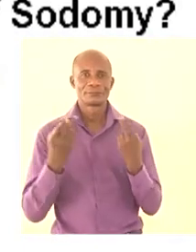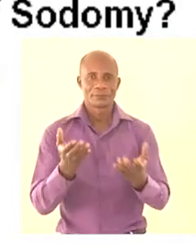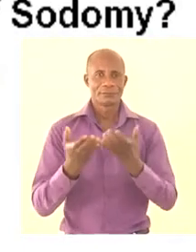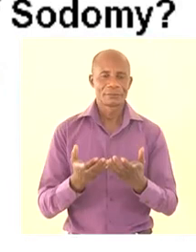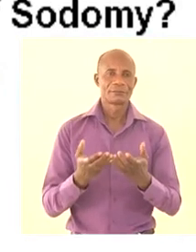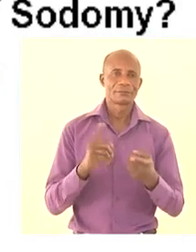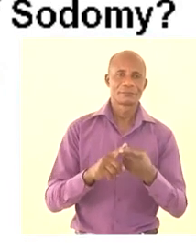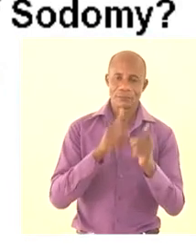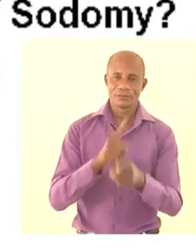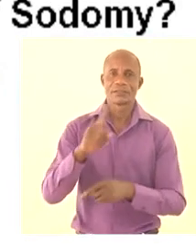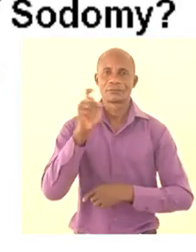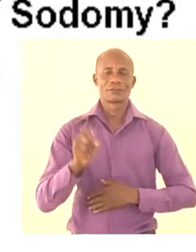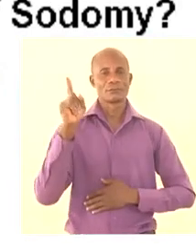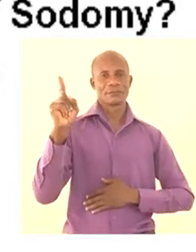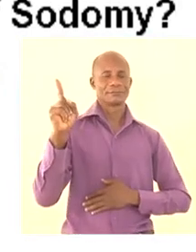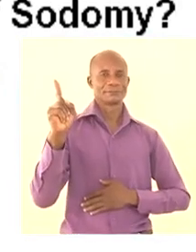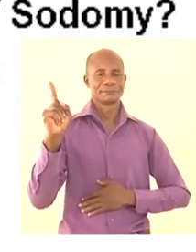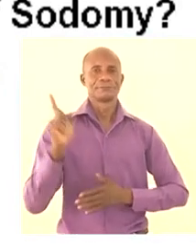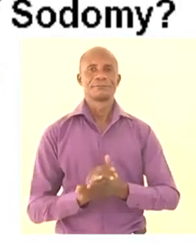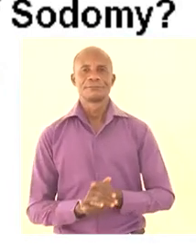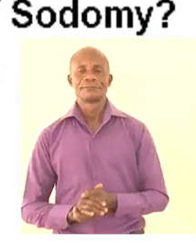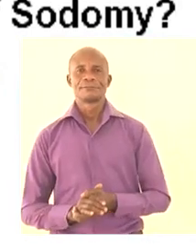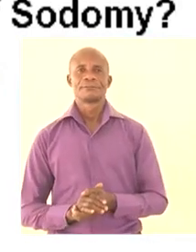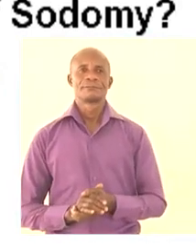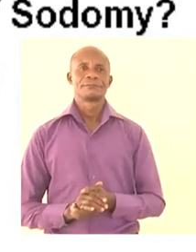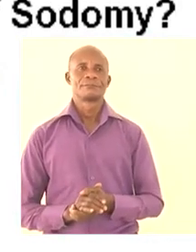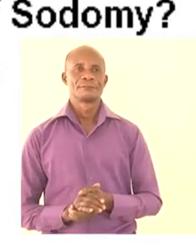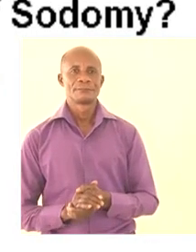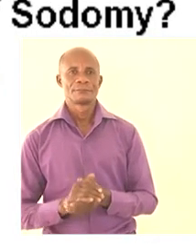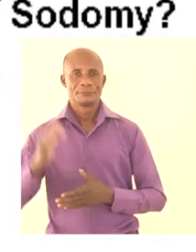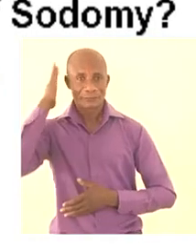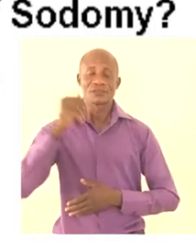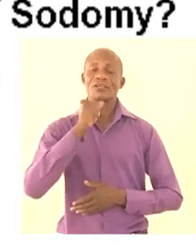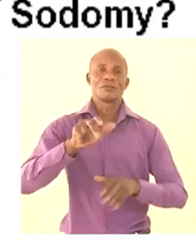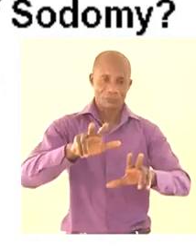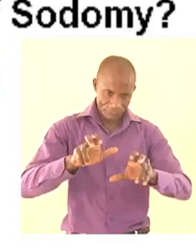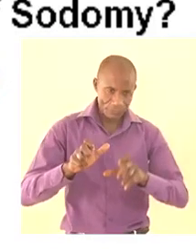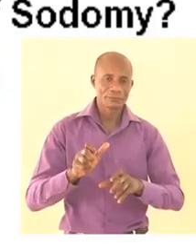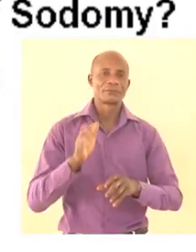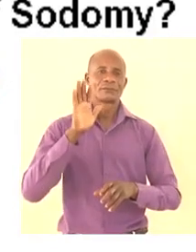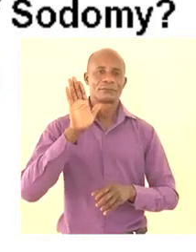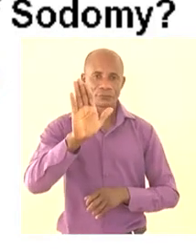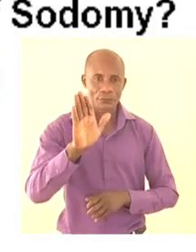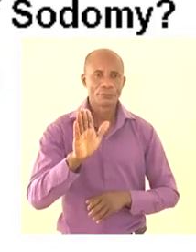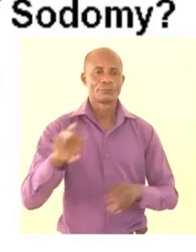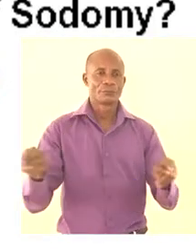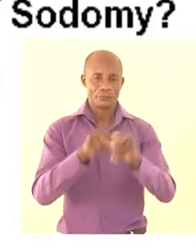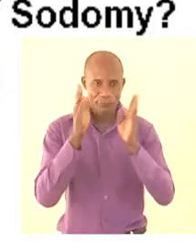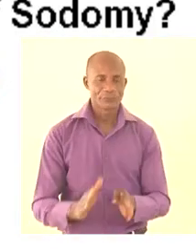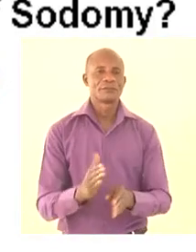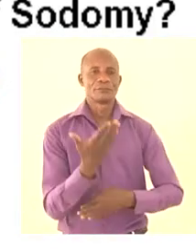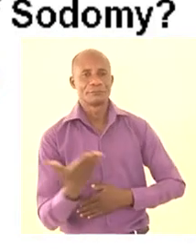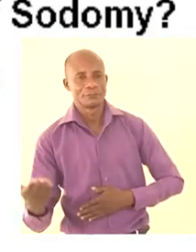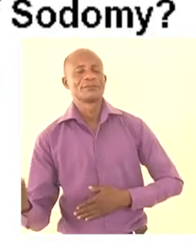I'd like to answer question one. Question one, yes. You shall not covet your neighbor's goods. Exodus chapter